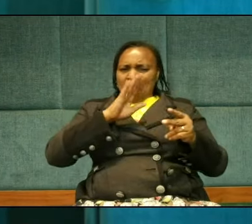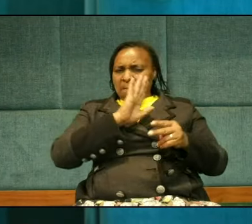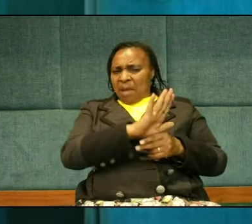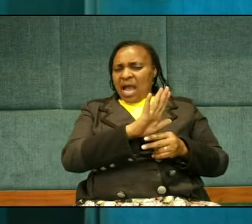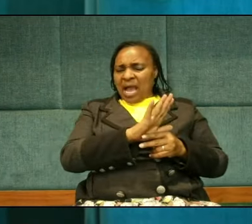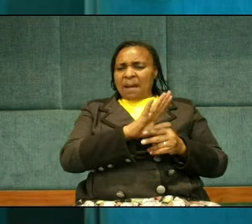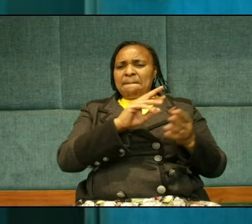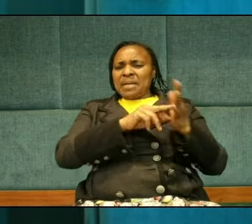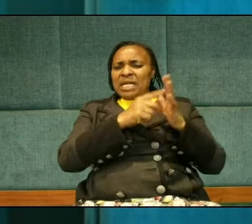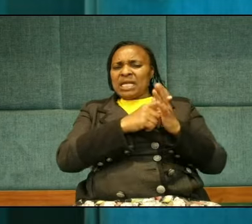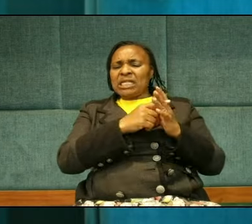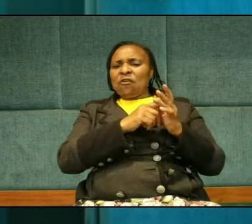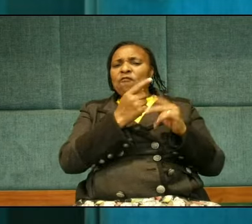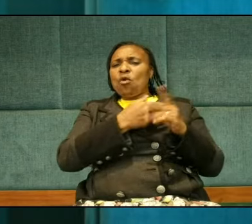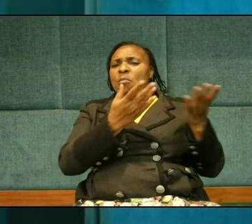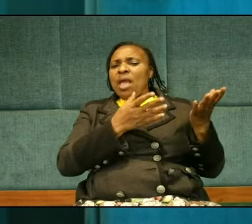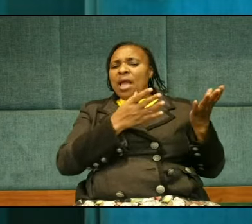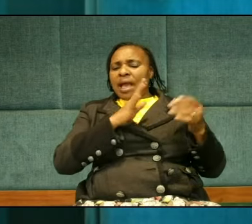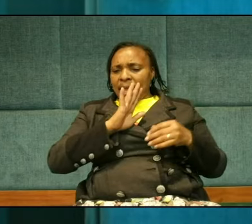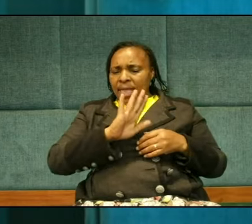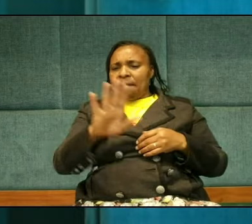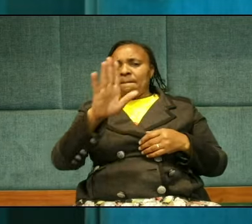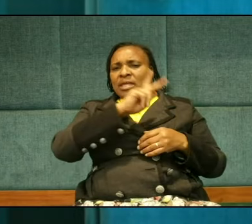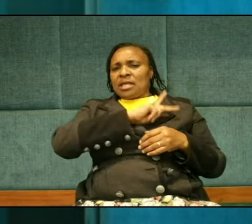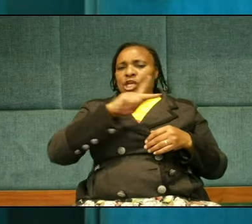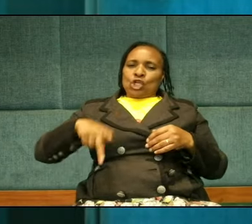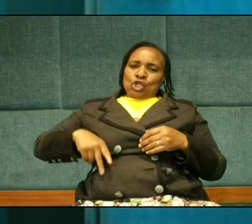him. Yes, and